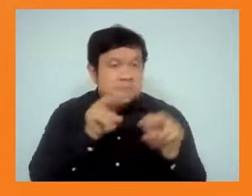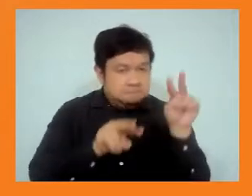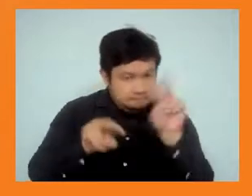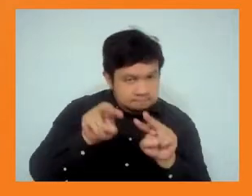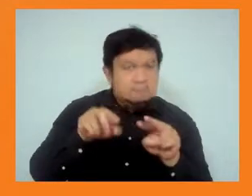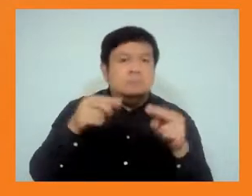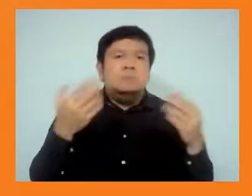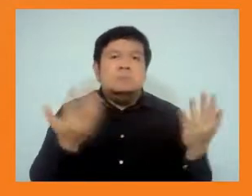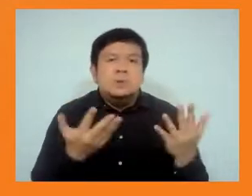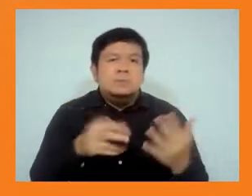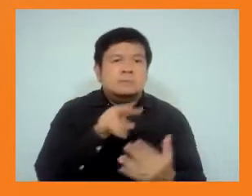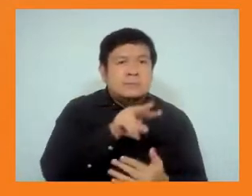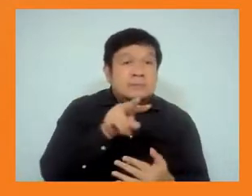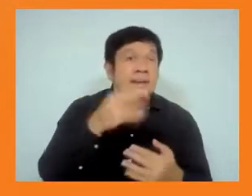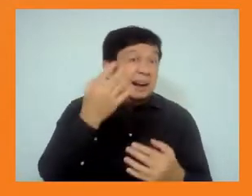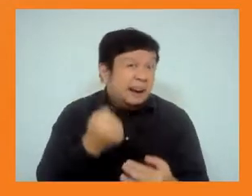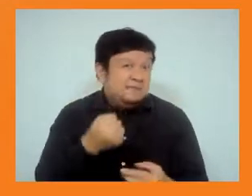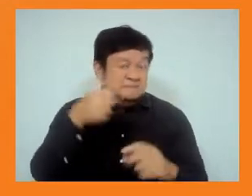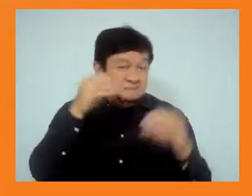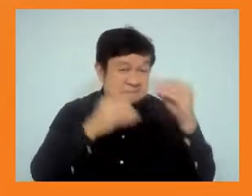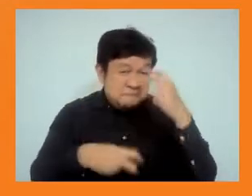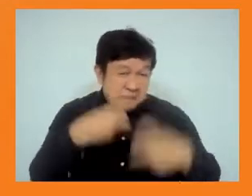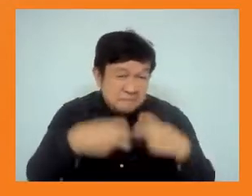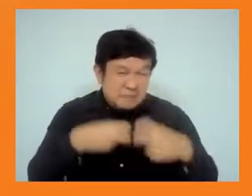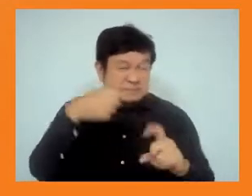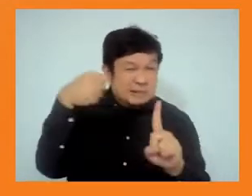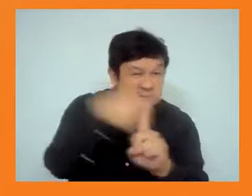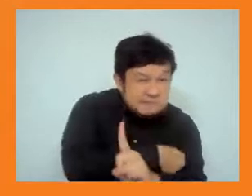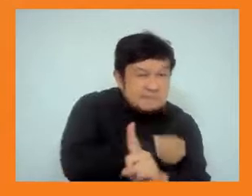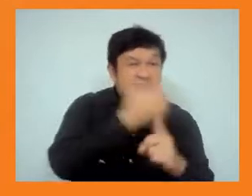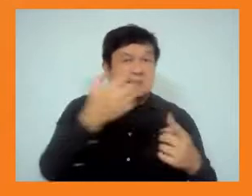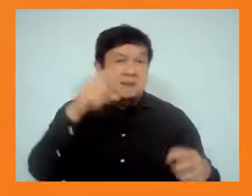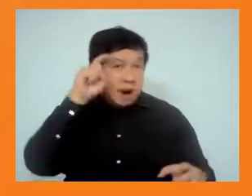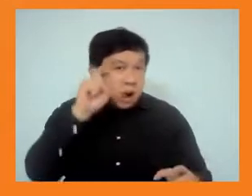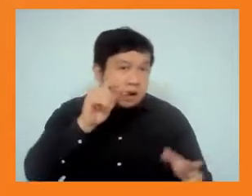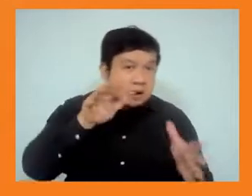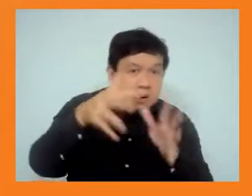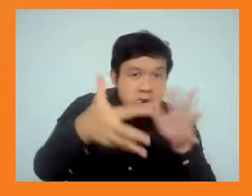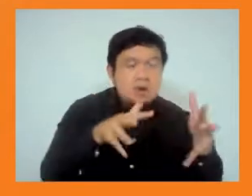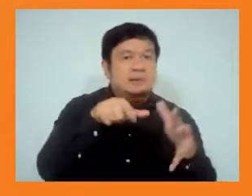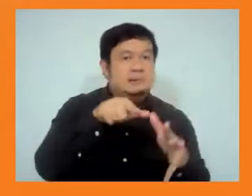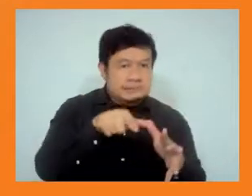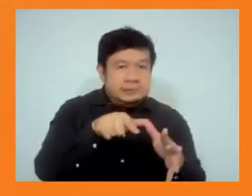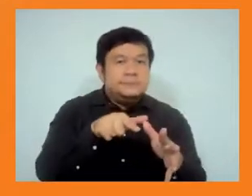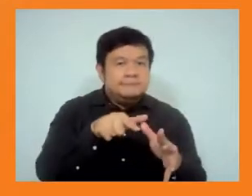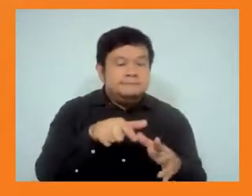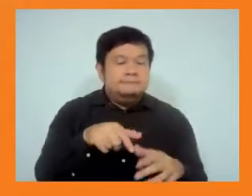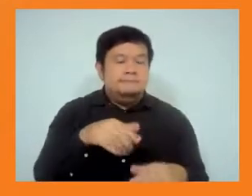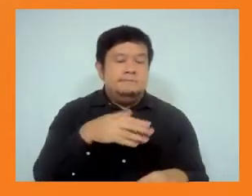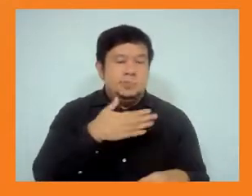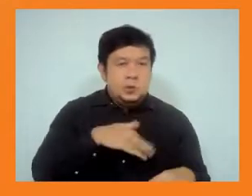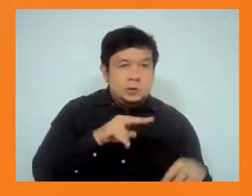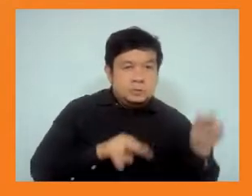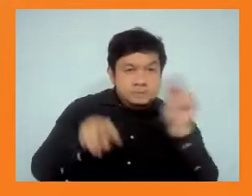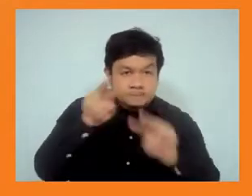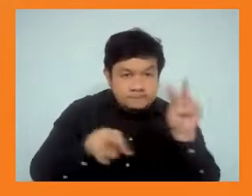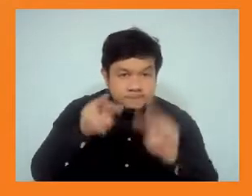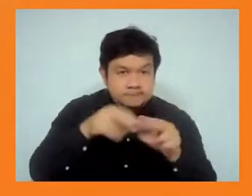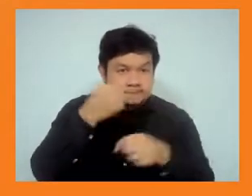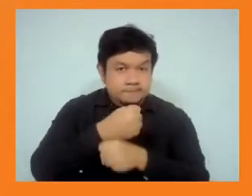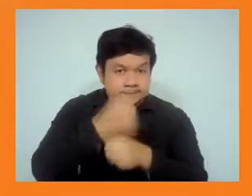work, and for the different types of financing modalities and instruments that the ADB provides. So there's quite a lot that we